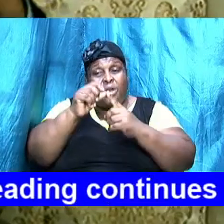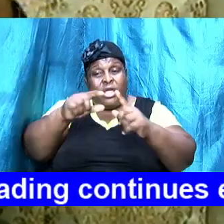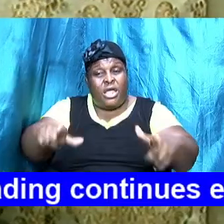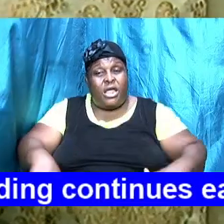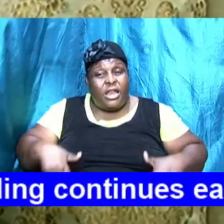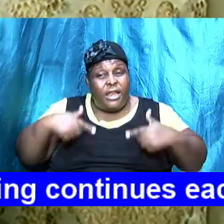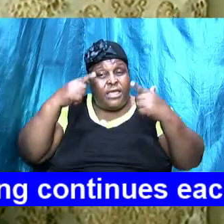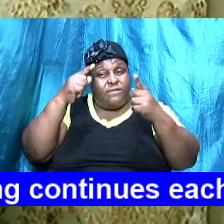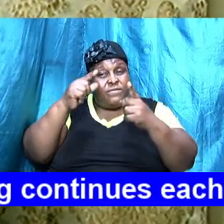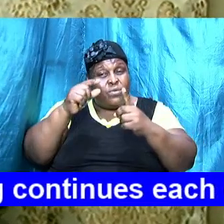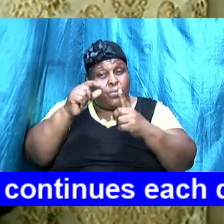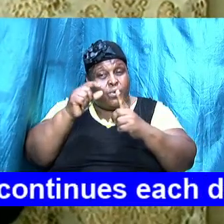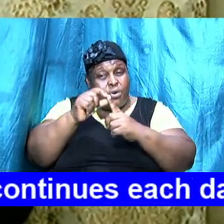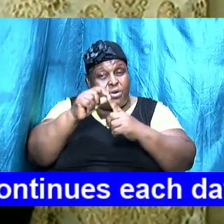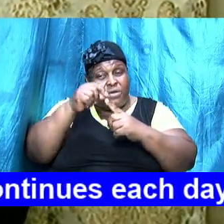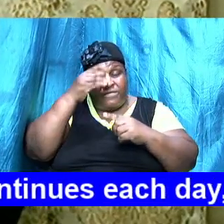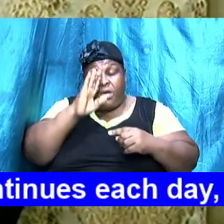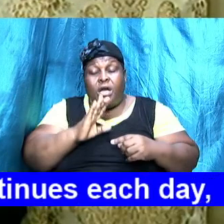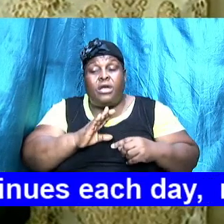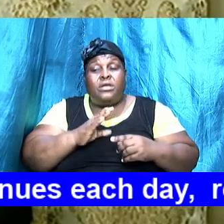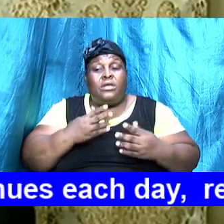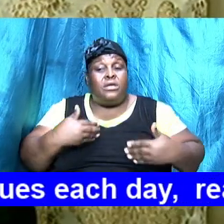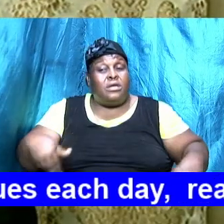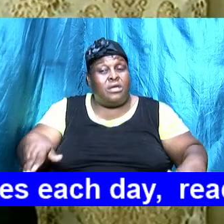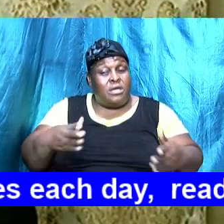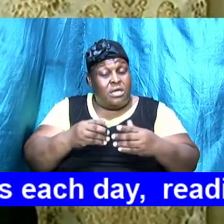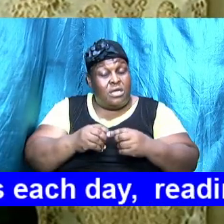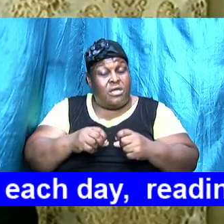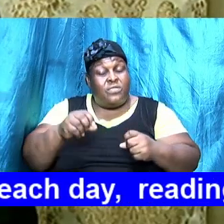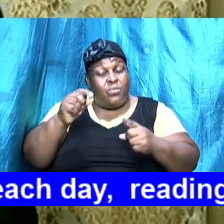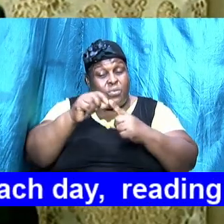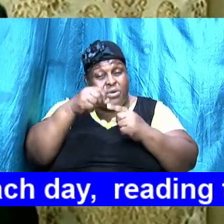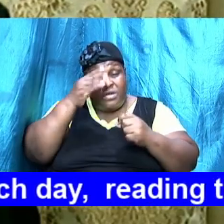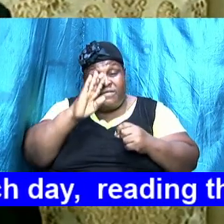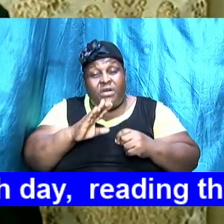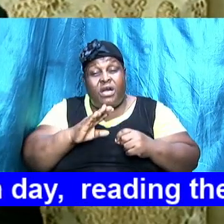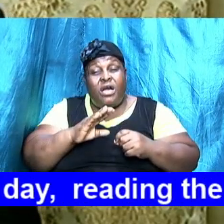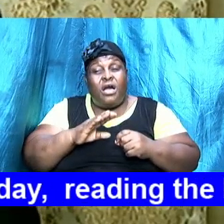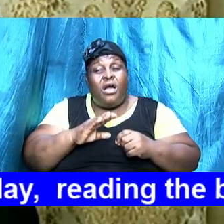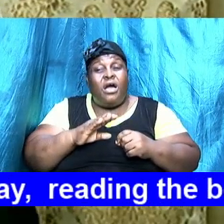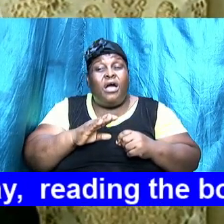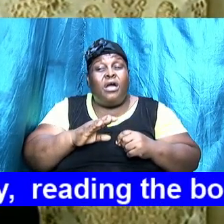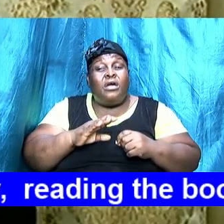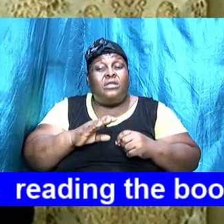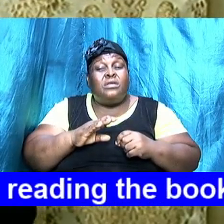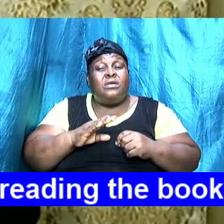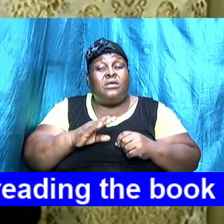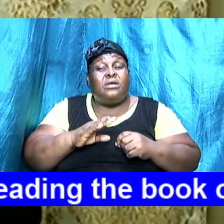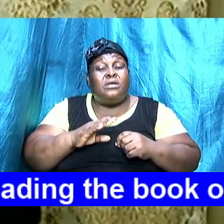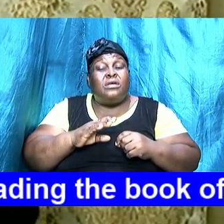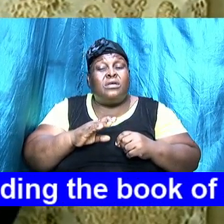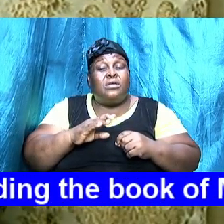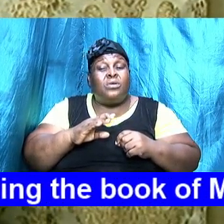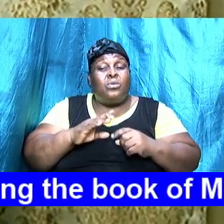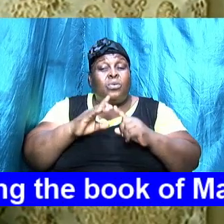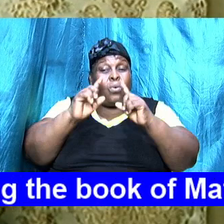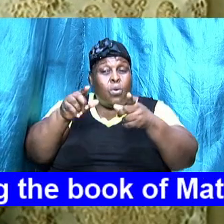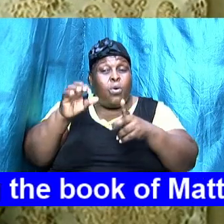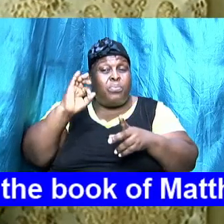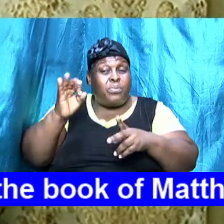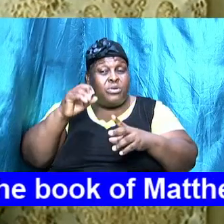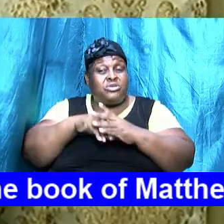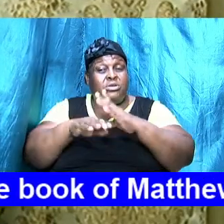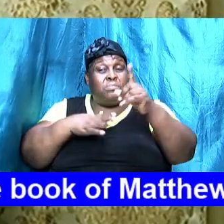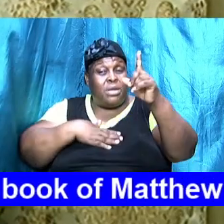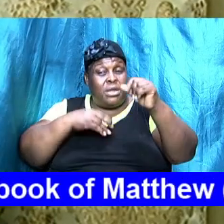that go and preach in my name. A force is telling them, don't do it. Not doing it is against the